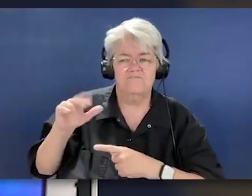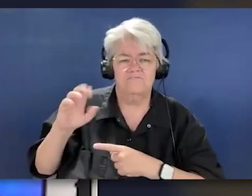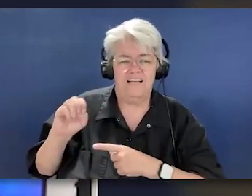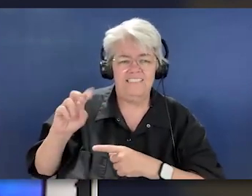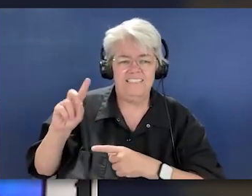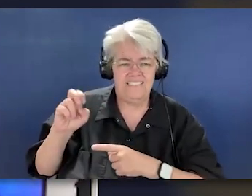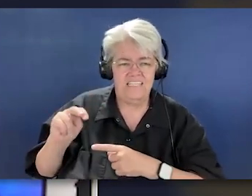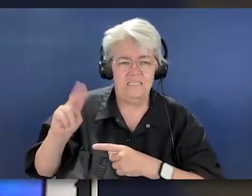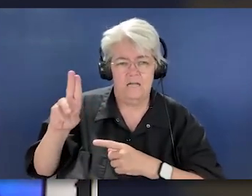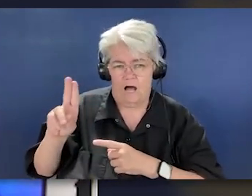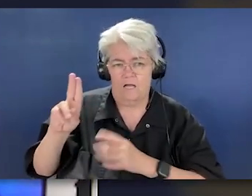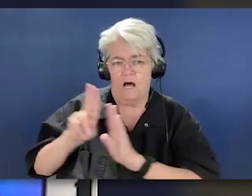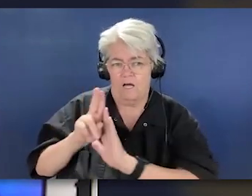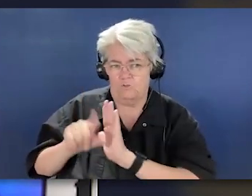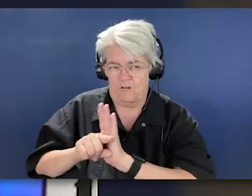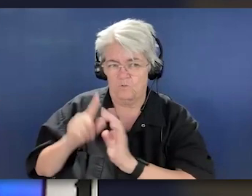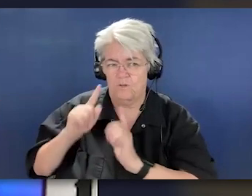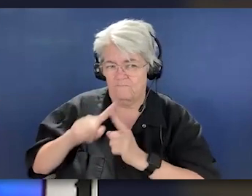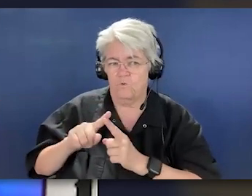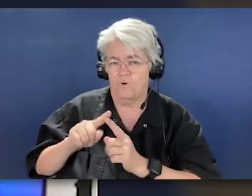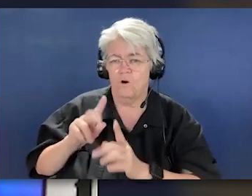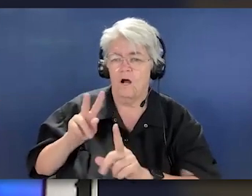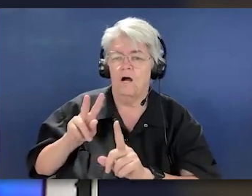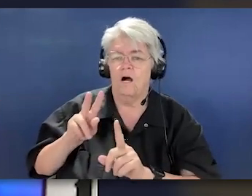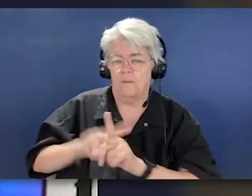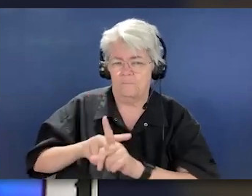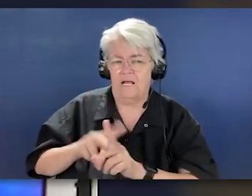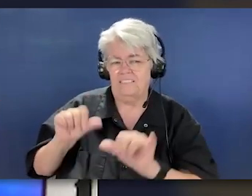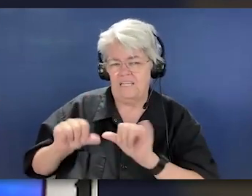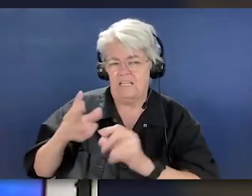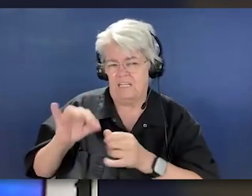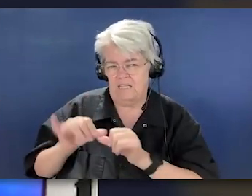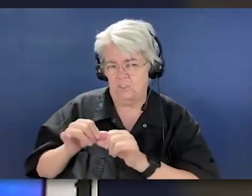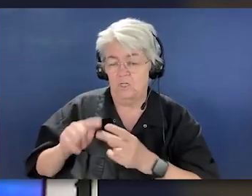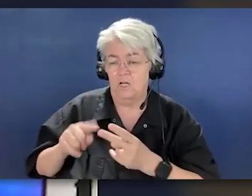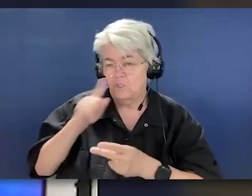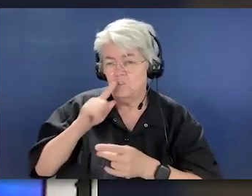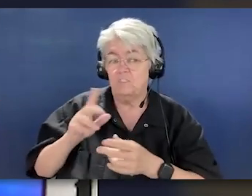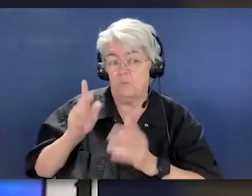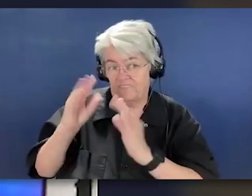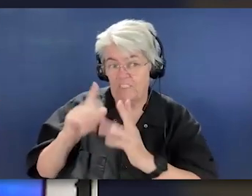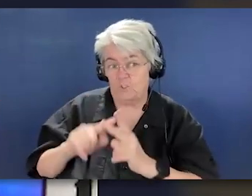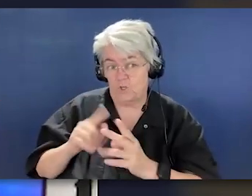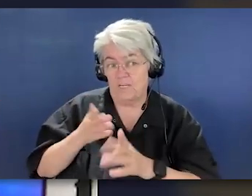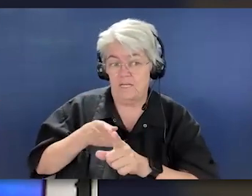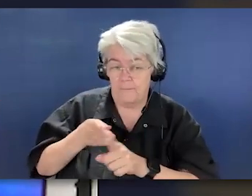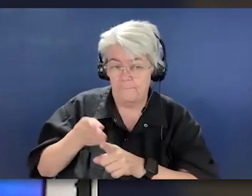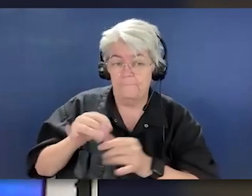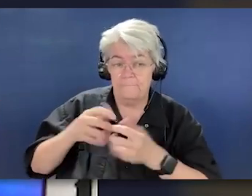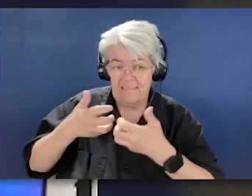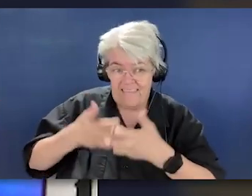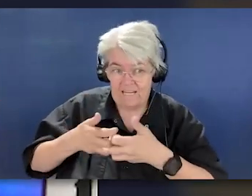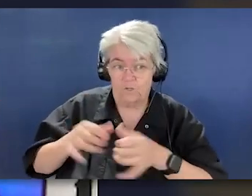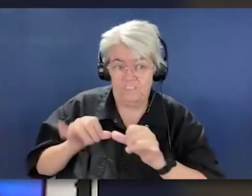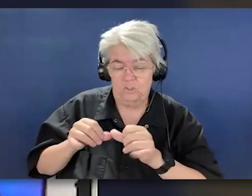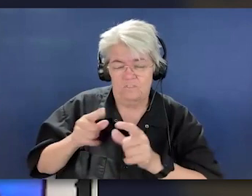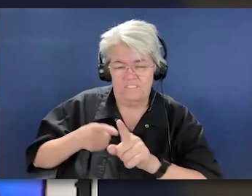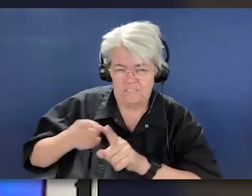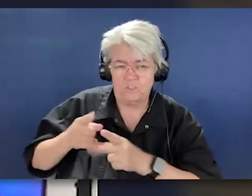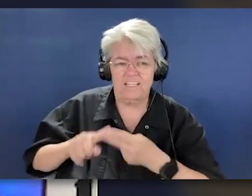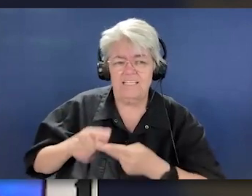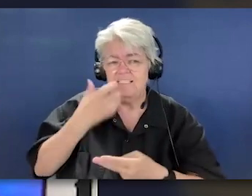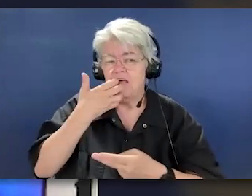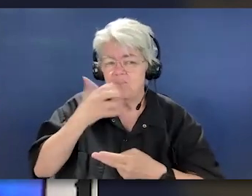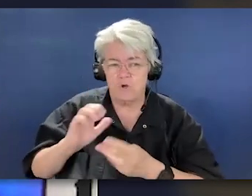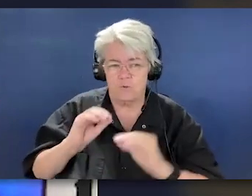Undergraduate in the Faculty of Applied Science and Engineering. She's a professor in mechanical engineering who specializes in thermodynamics. Her current